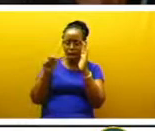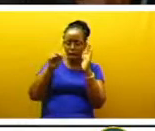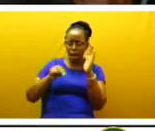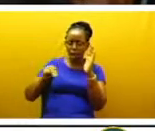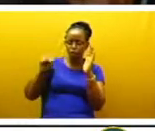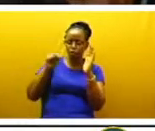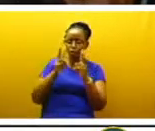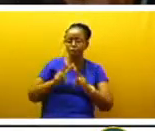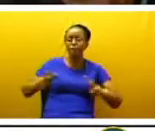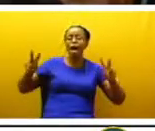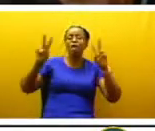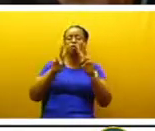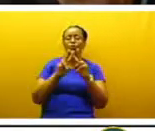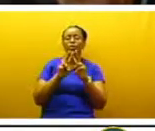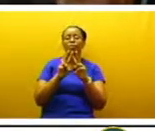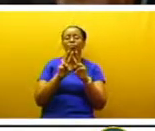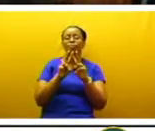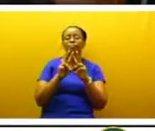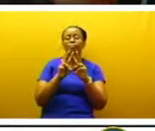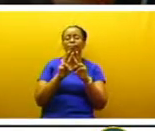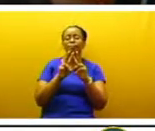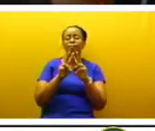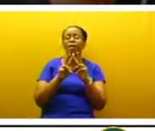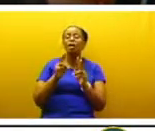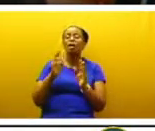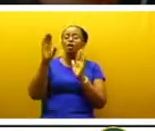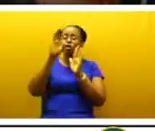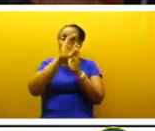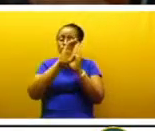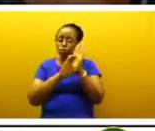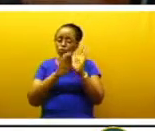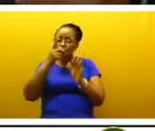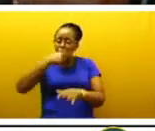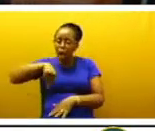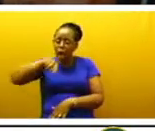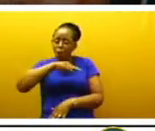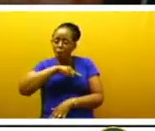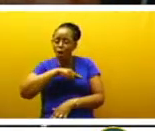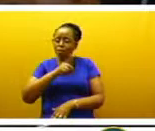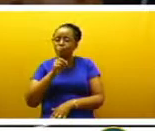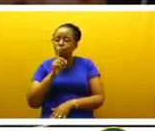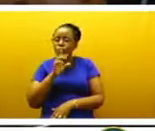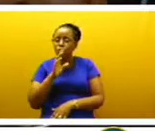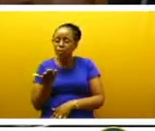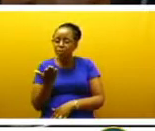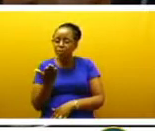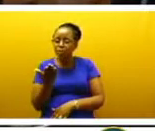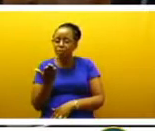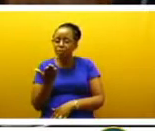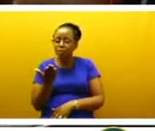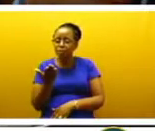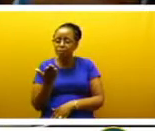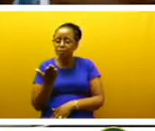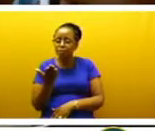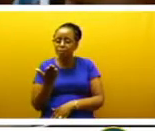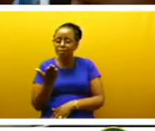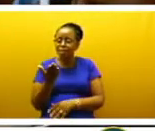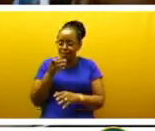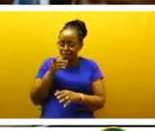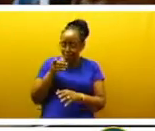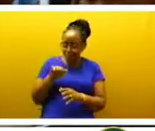beauty of our Constitution is that it is not only a manual of government.